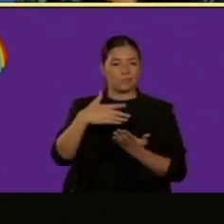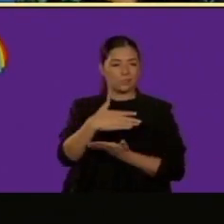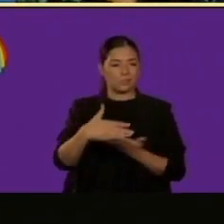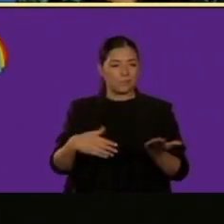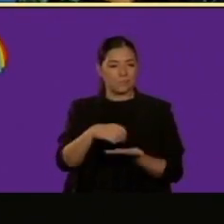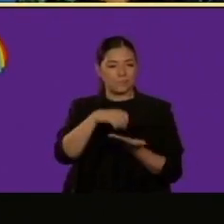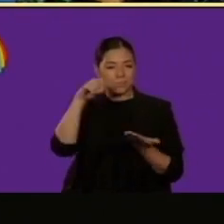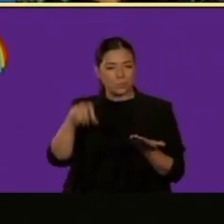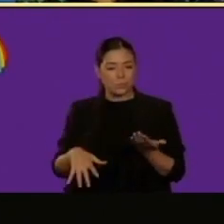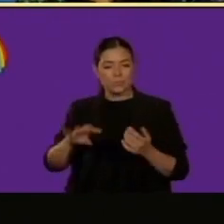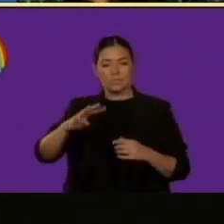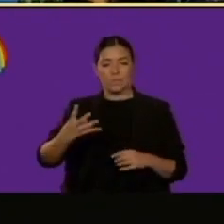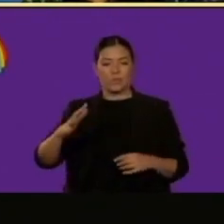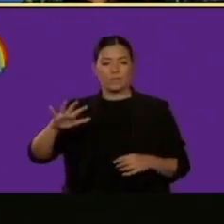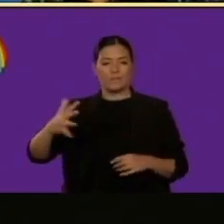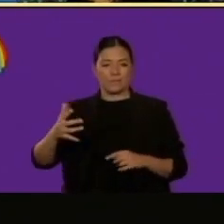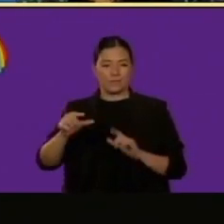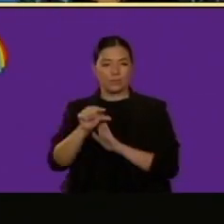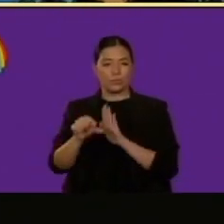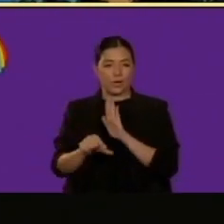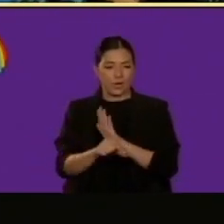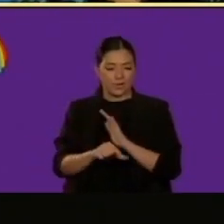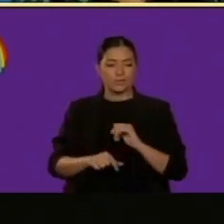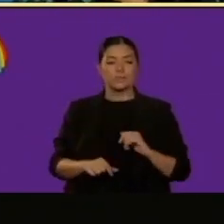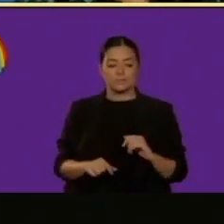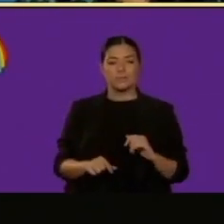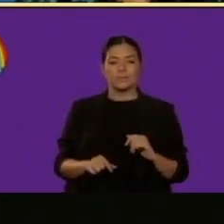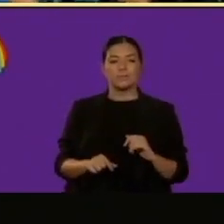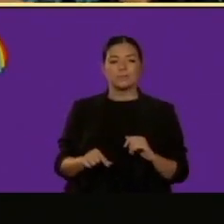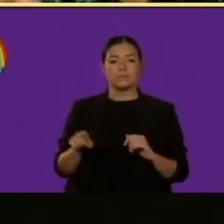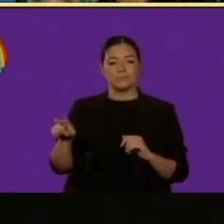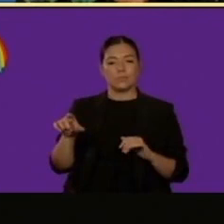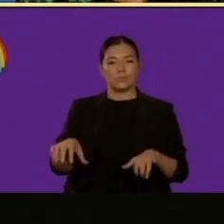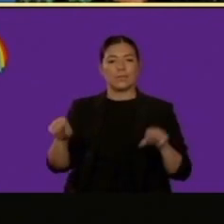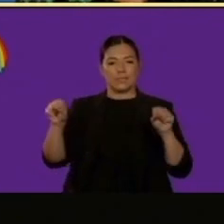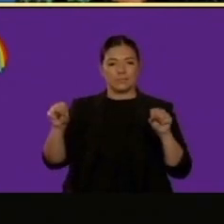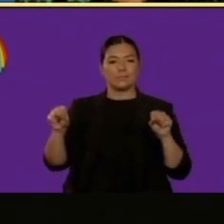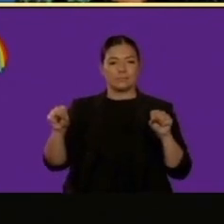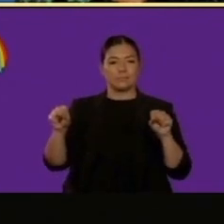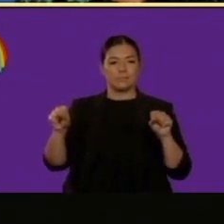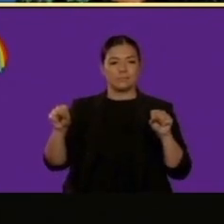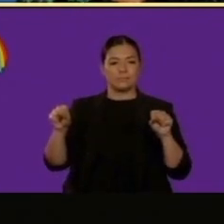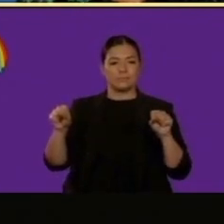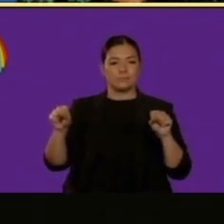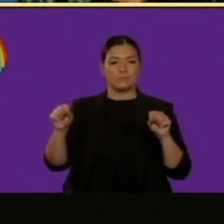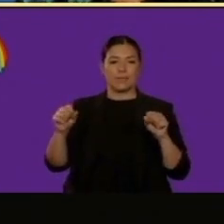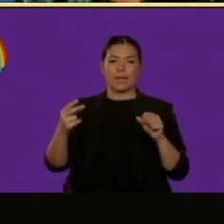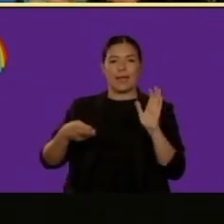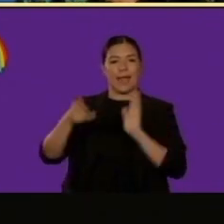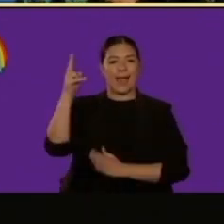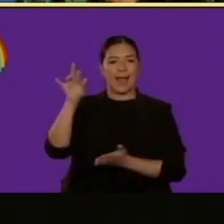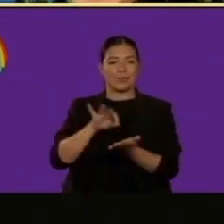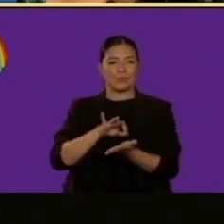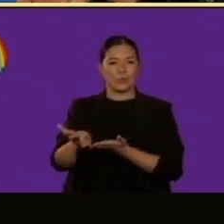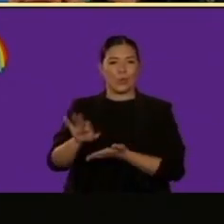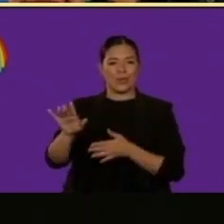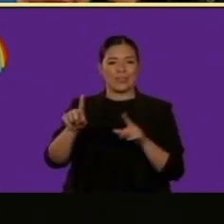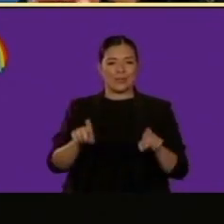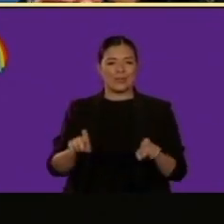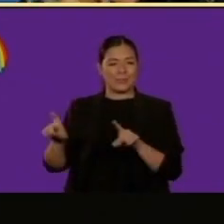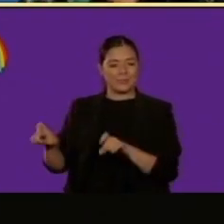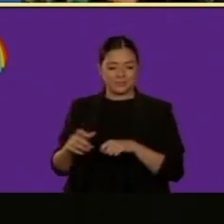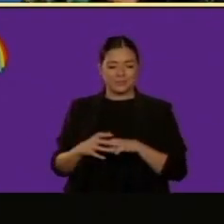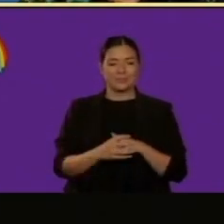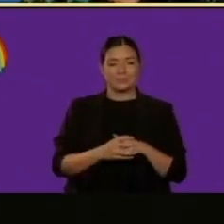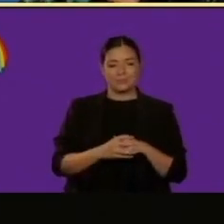computing en for all the estas escuelas. students in fourth or fifth grade. Hay 5 escuelas en mi There are distrito 5 y schools in my todas district, ellas. and